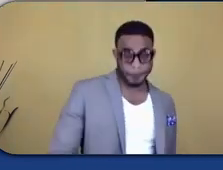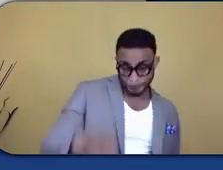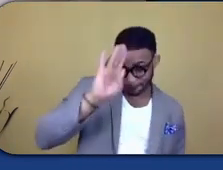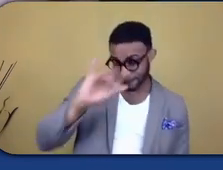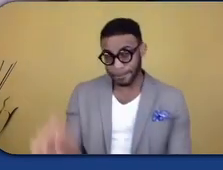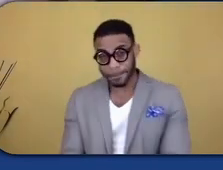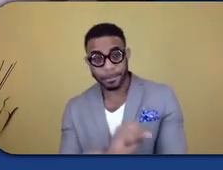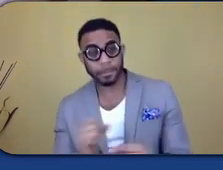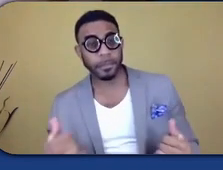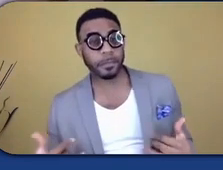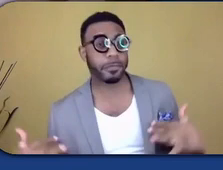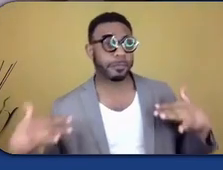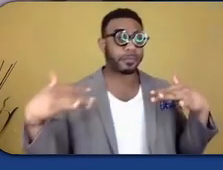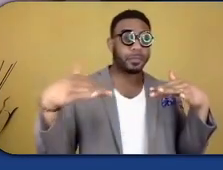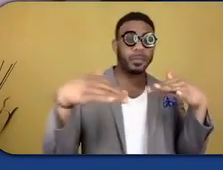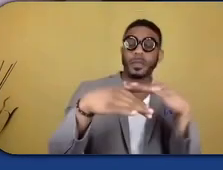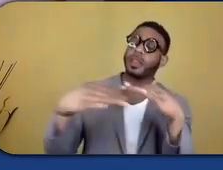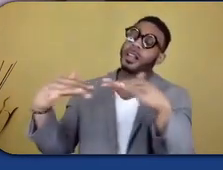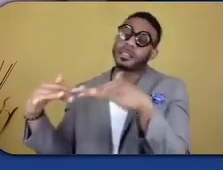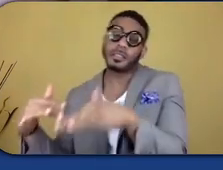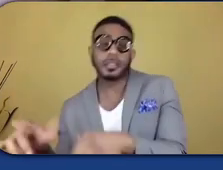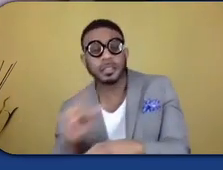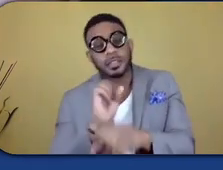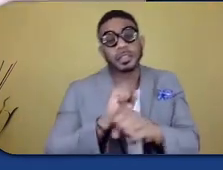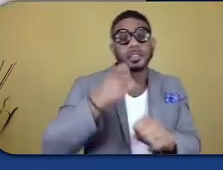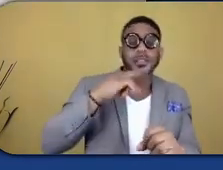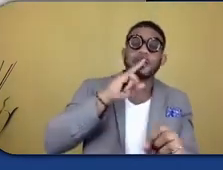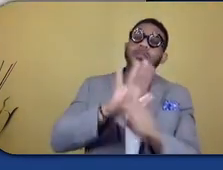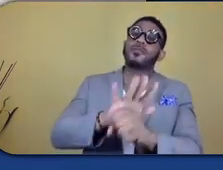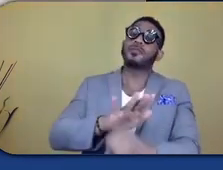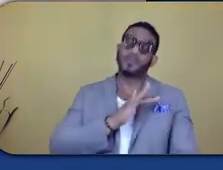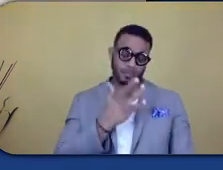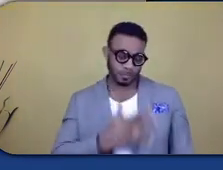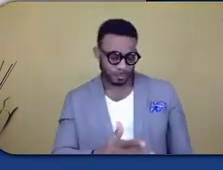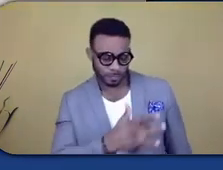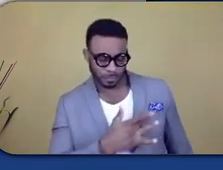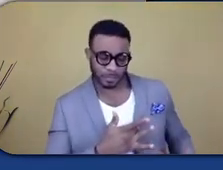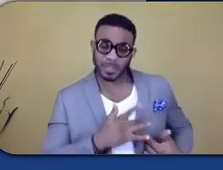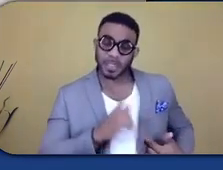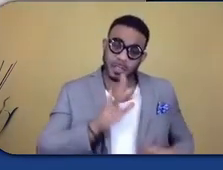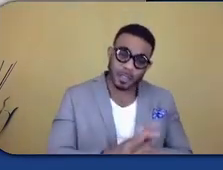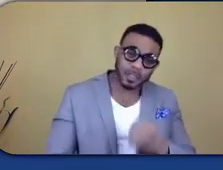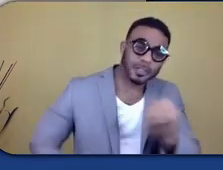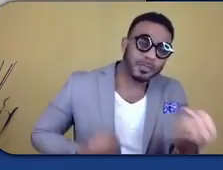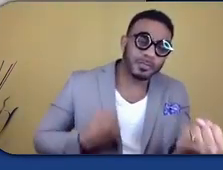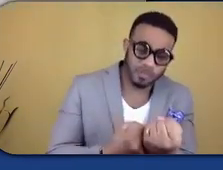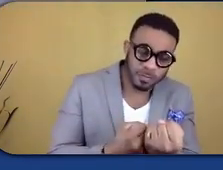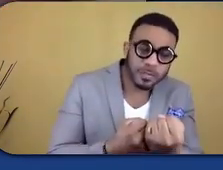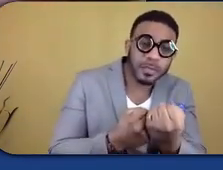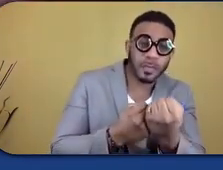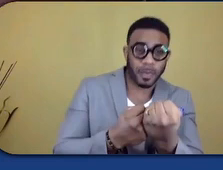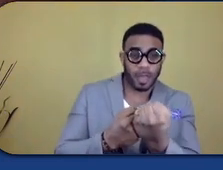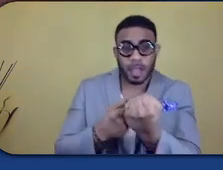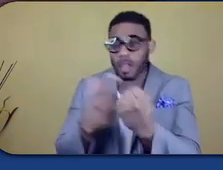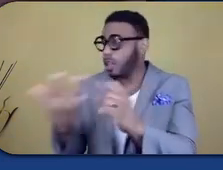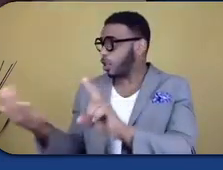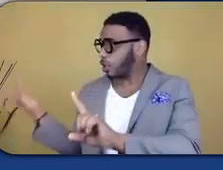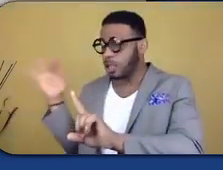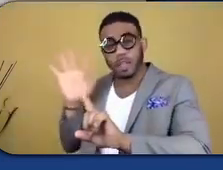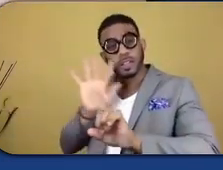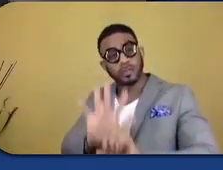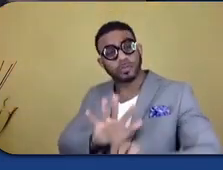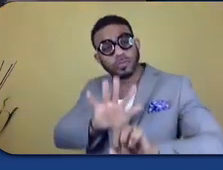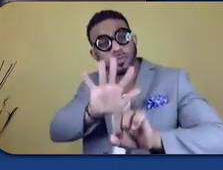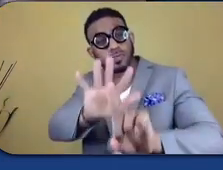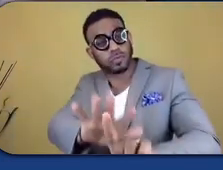galatenia, madarin mashakil tani mara. Mental galatenia, ma fi haja birja